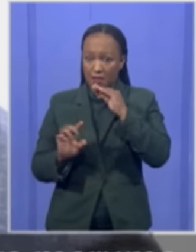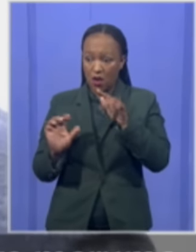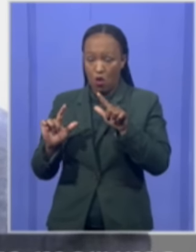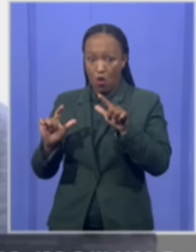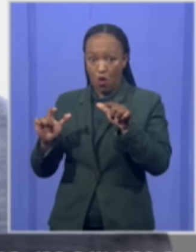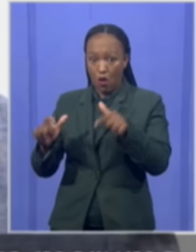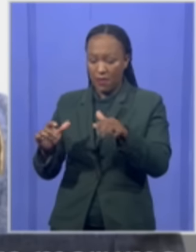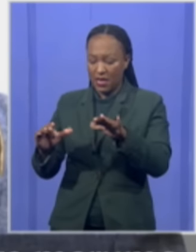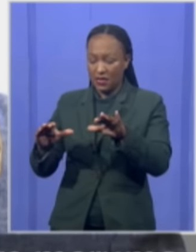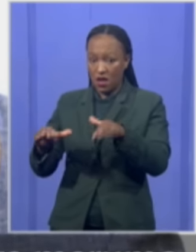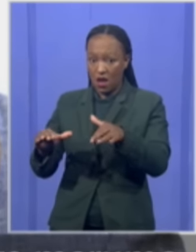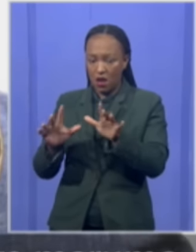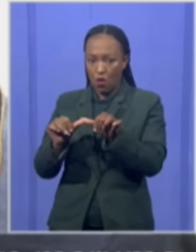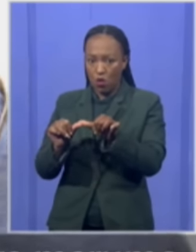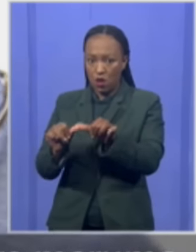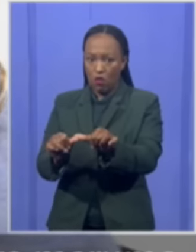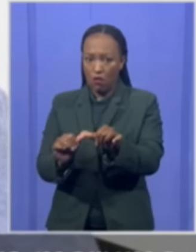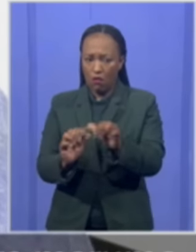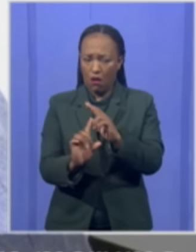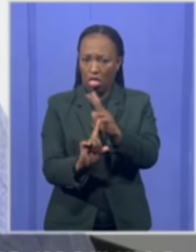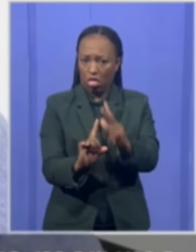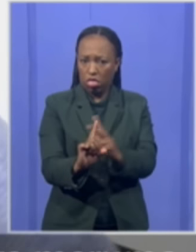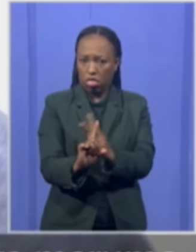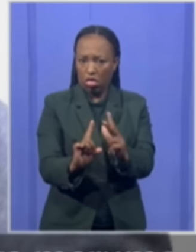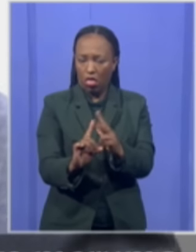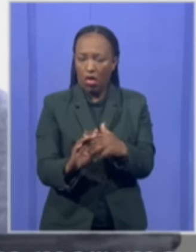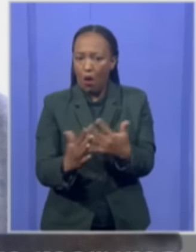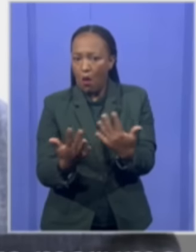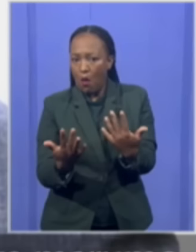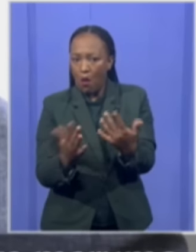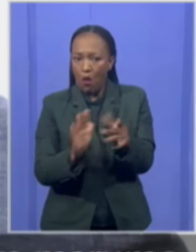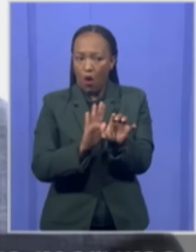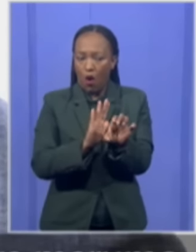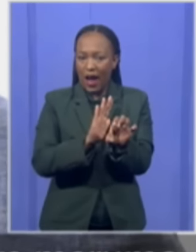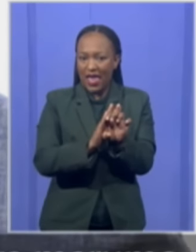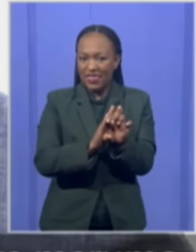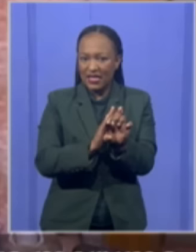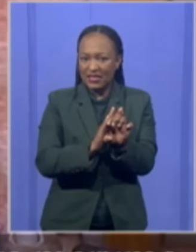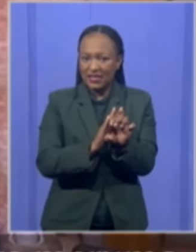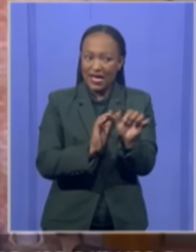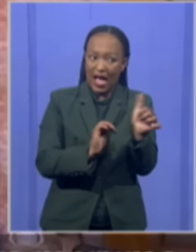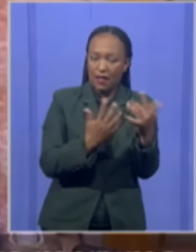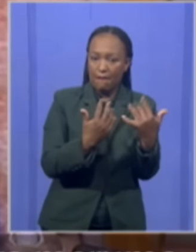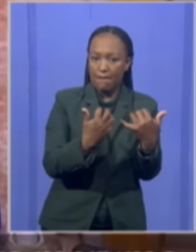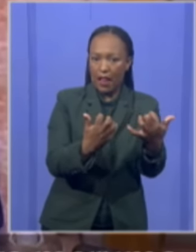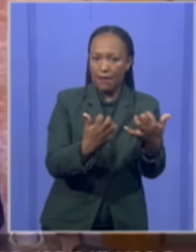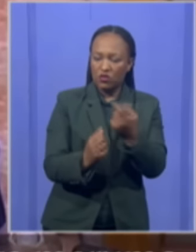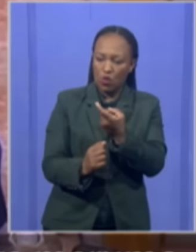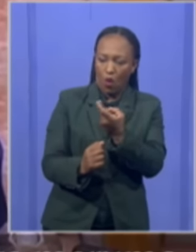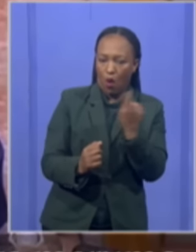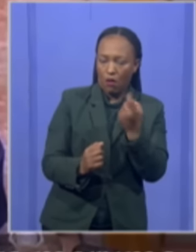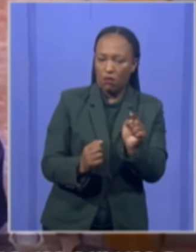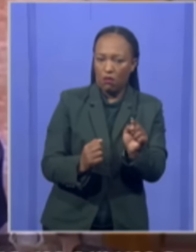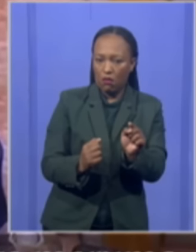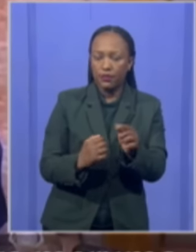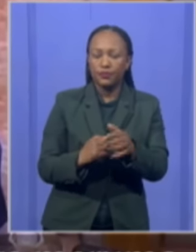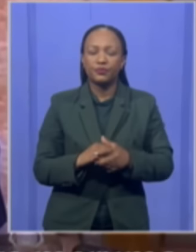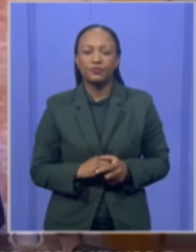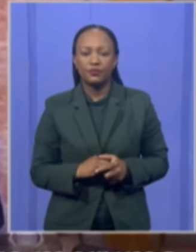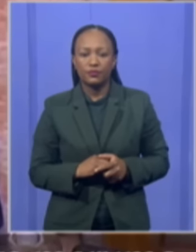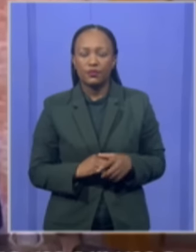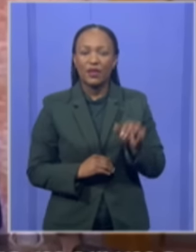continue on that particular issue or ethics, another parliamentary structure? Mohlaba Mokgoši yo mongwe o ngwaletše komiti